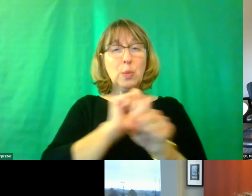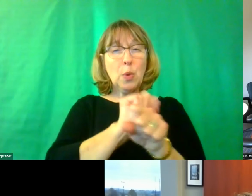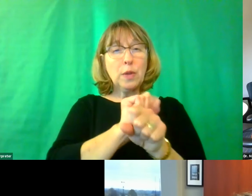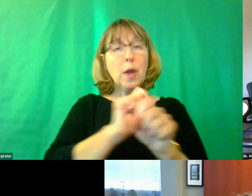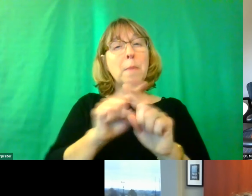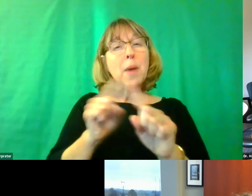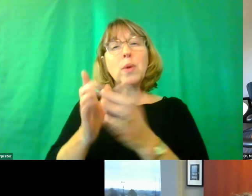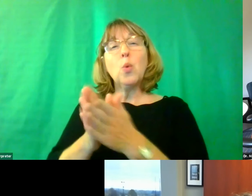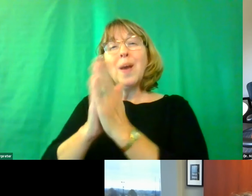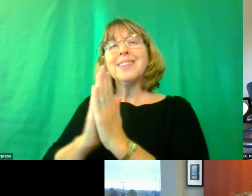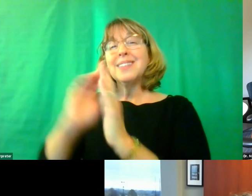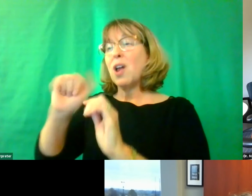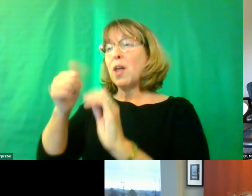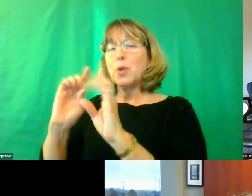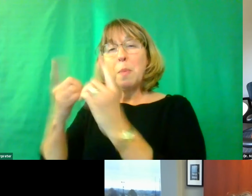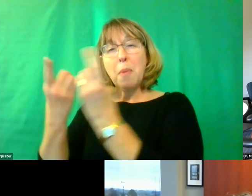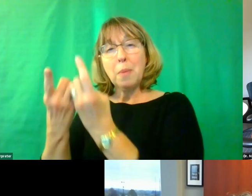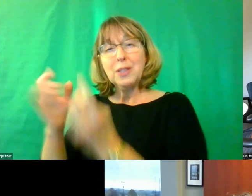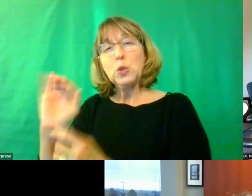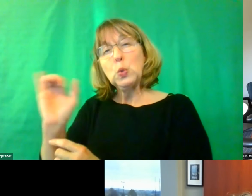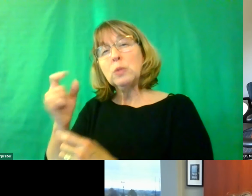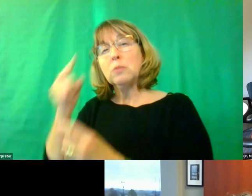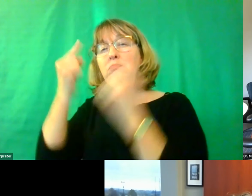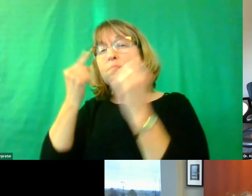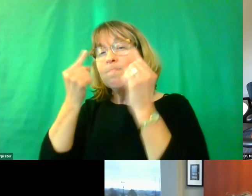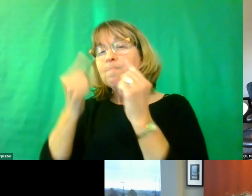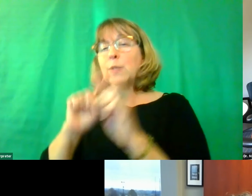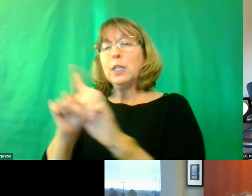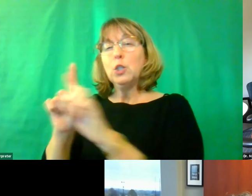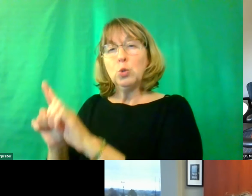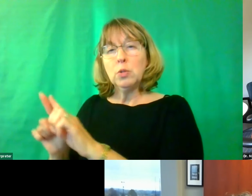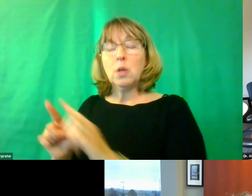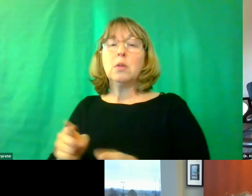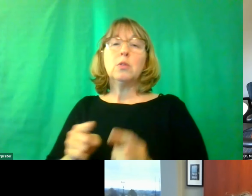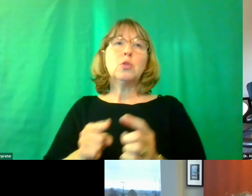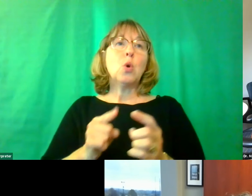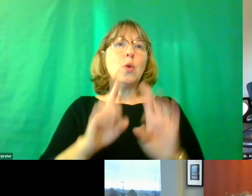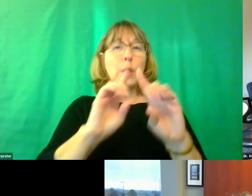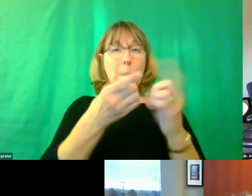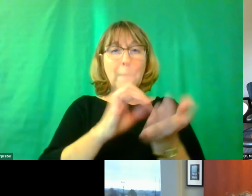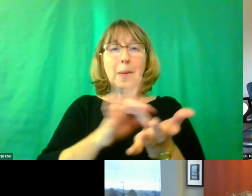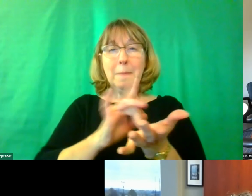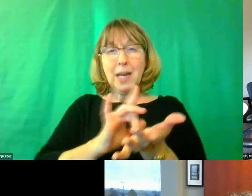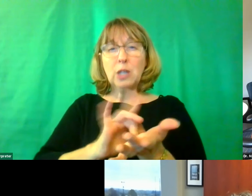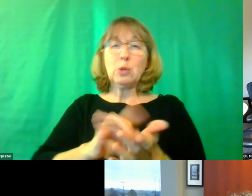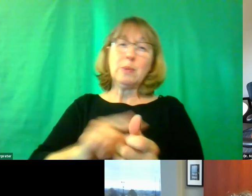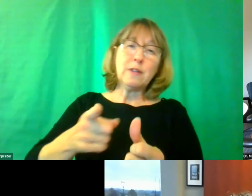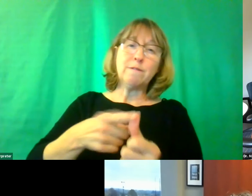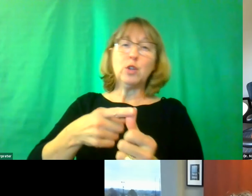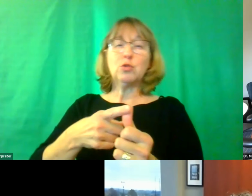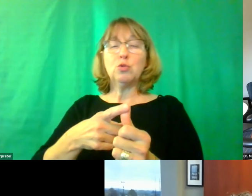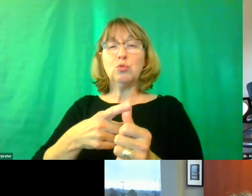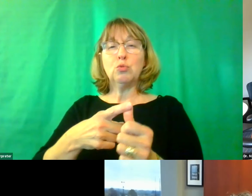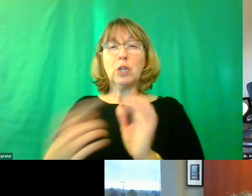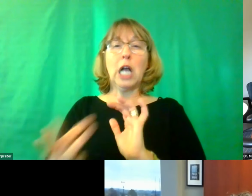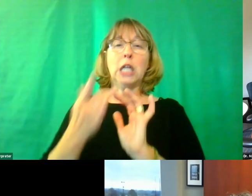to help think about these issues. And so the Department of Medicine was the first to reach out to us and asked us